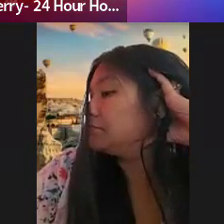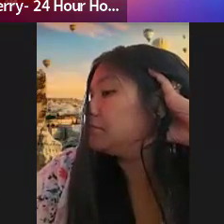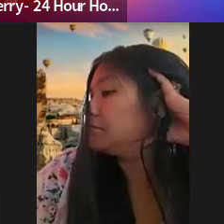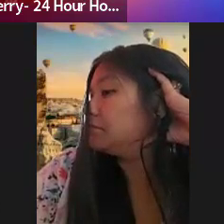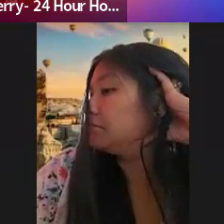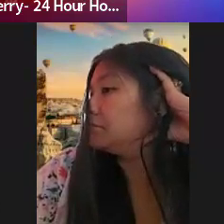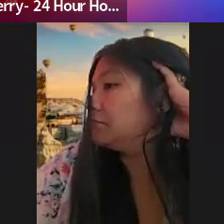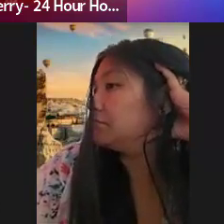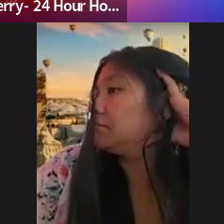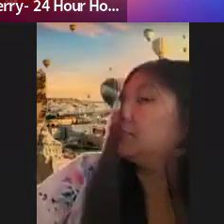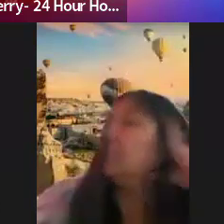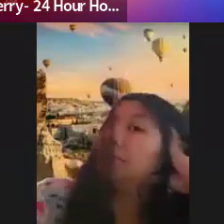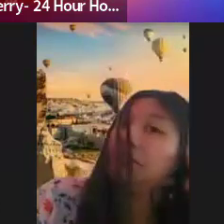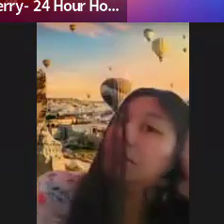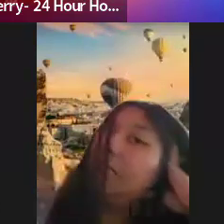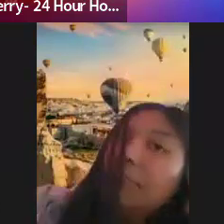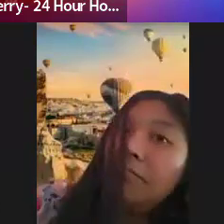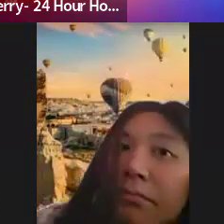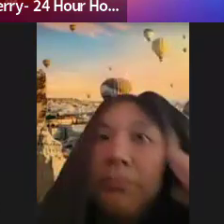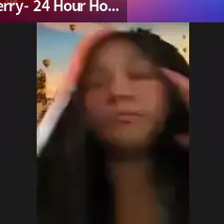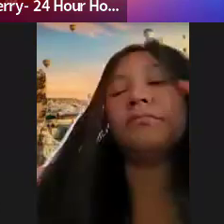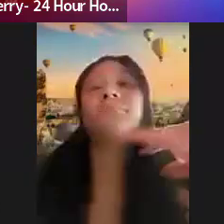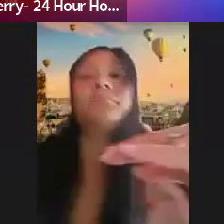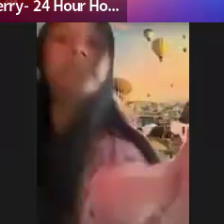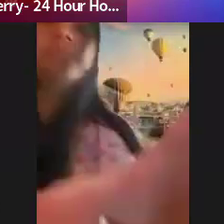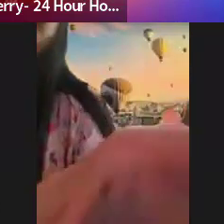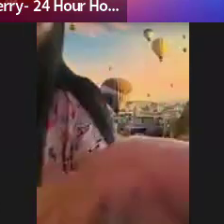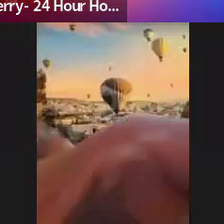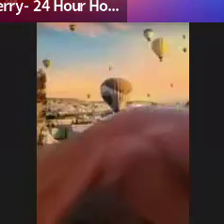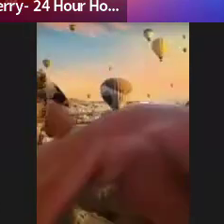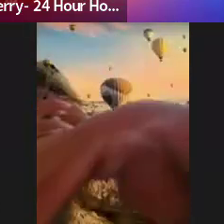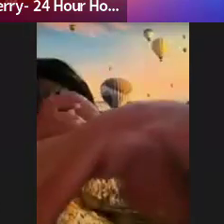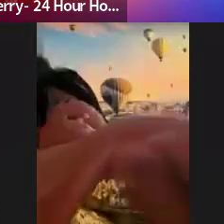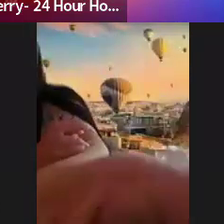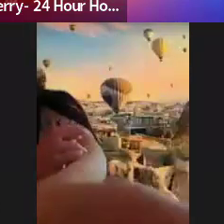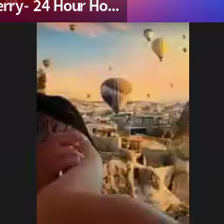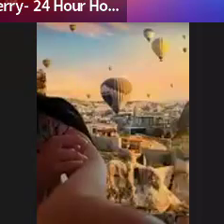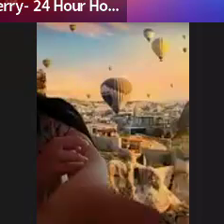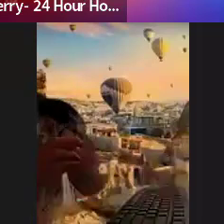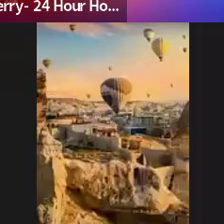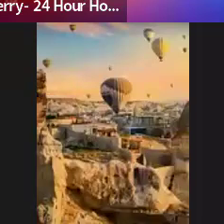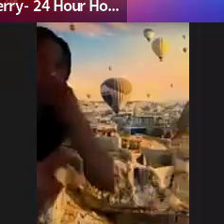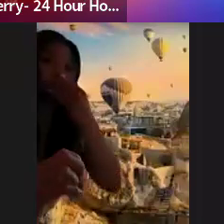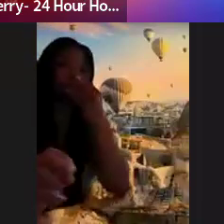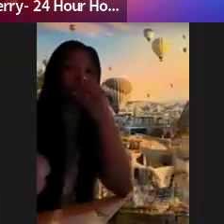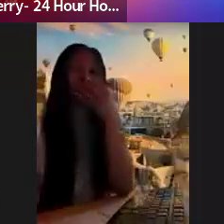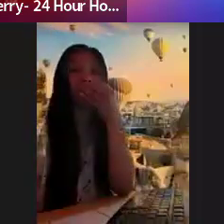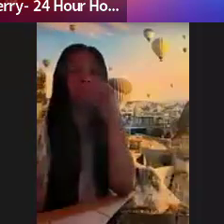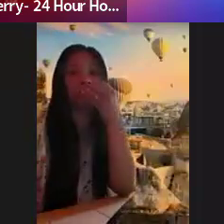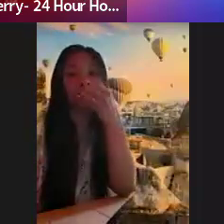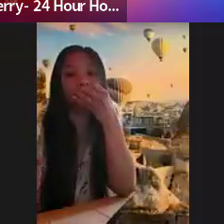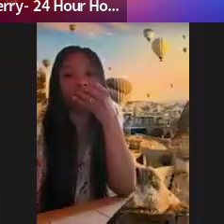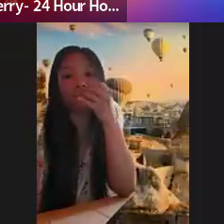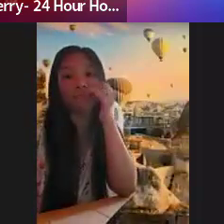of keep those things in mind when you are applying, but anyone can apply for an HCBS grant.